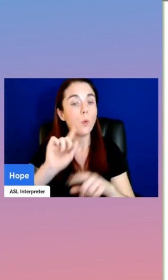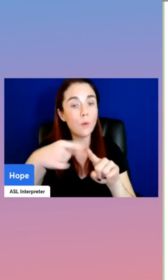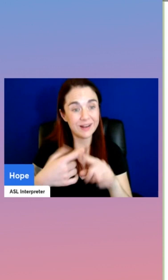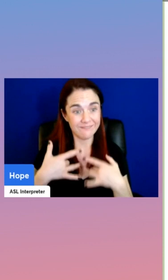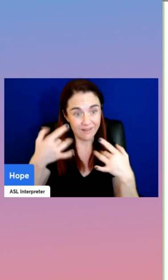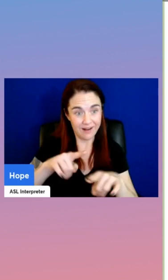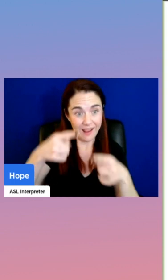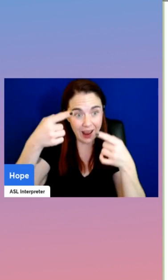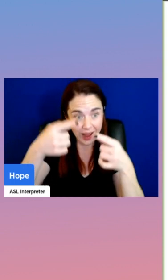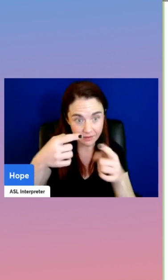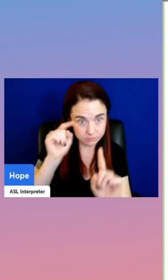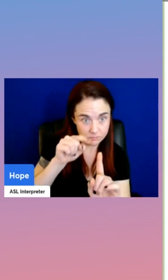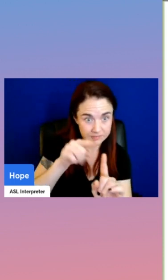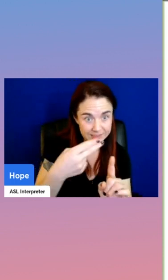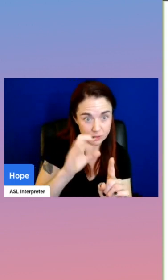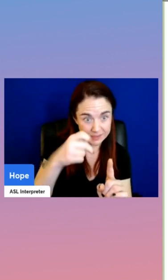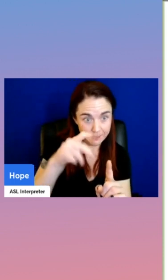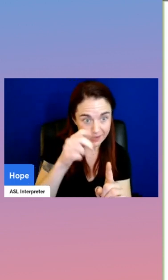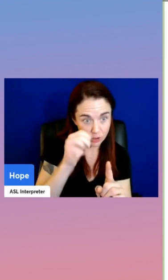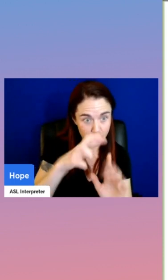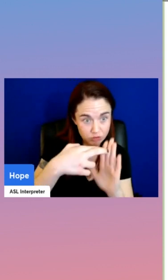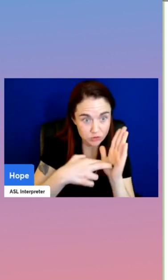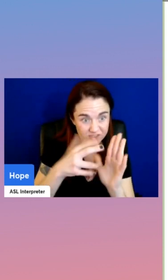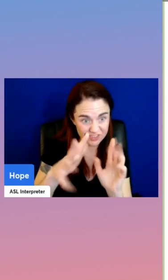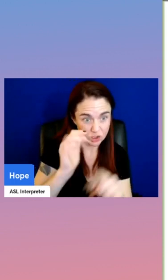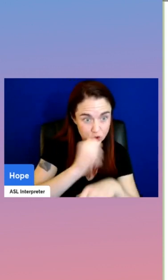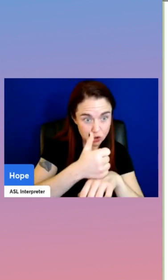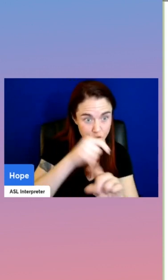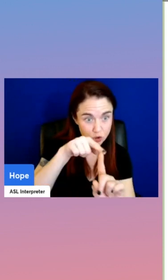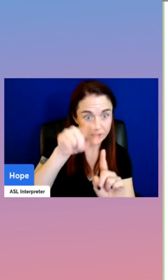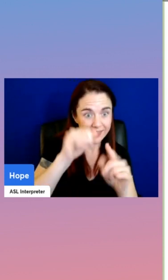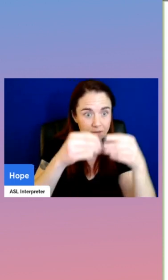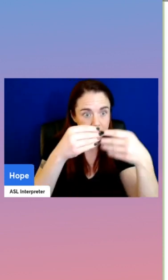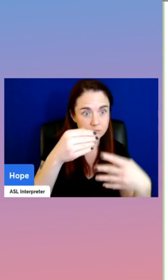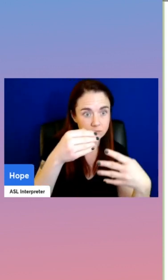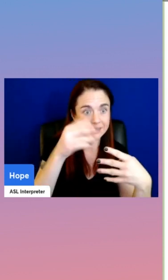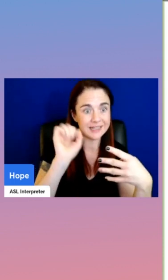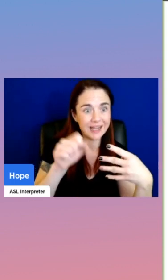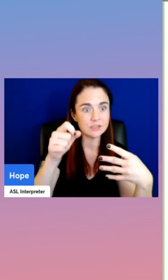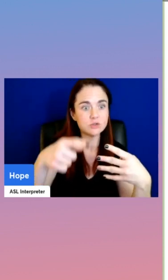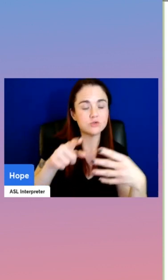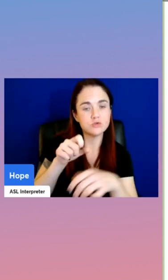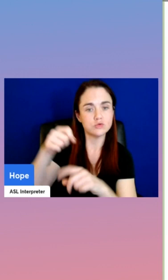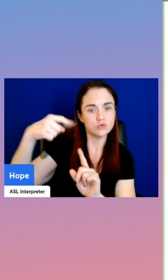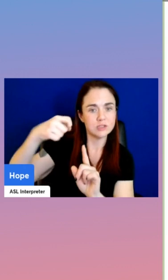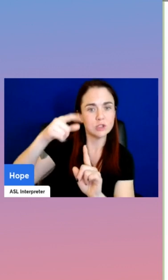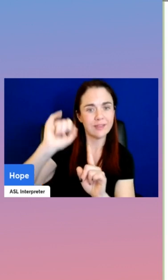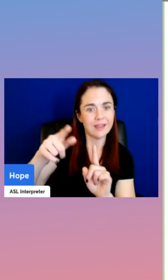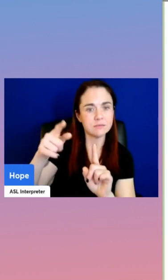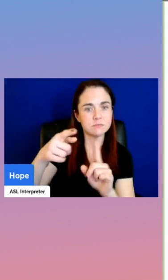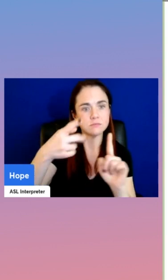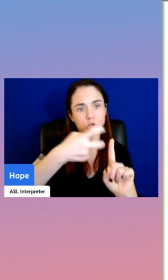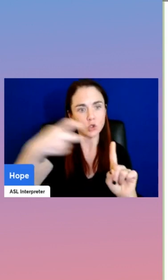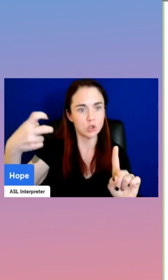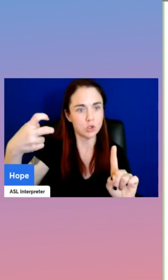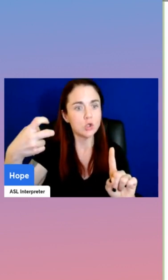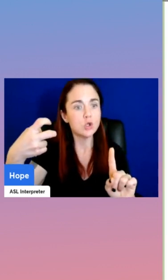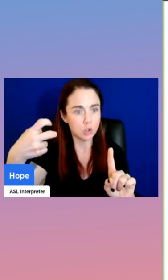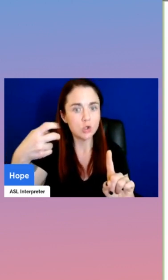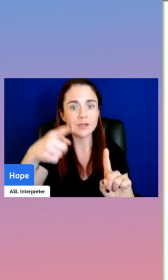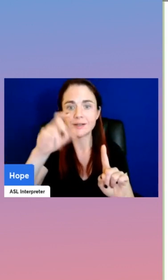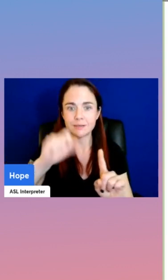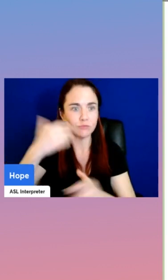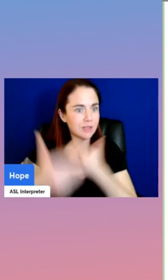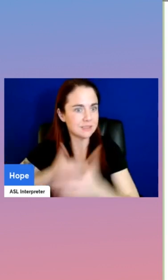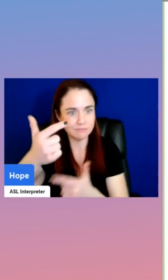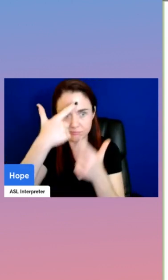HCP Packer registry, you can trigger a webhook. This webhook will do whatever processing you'd like. So in the